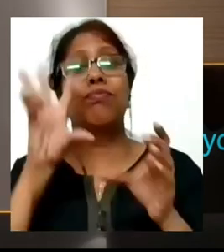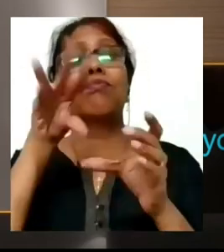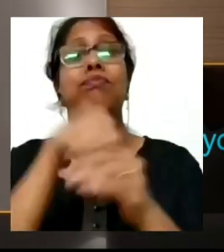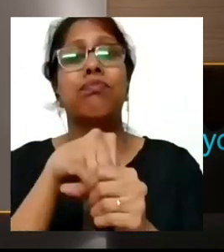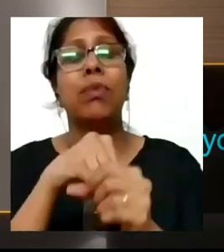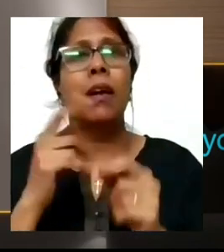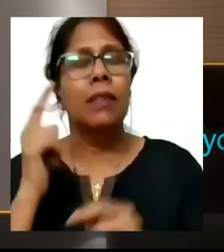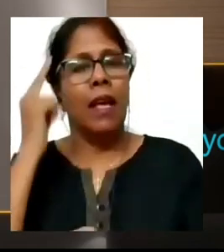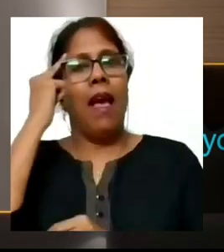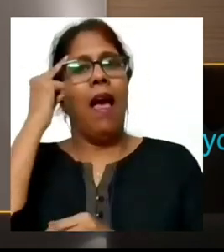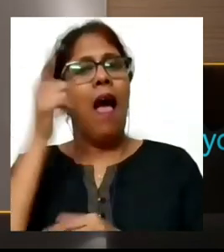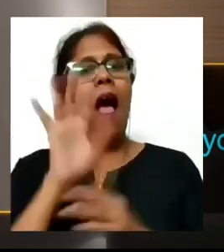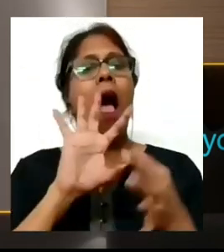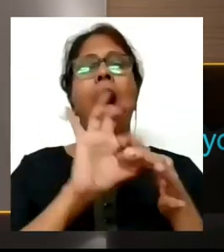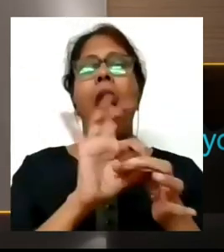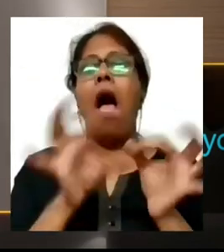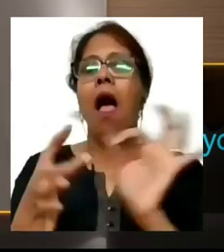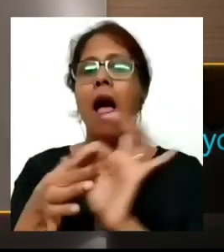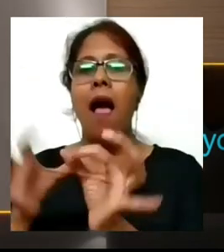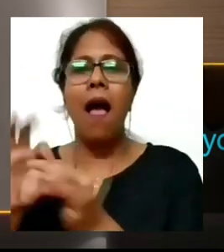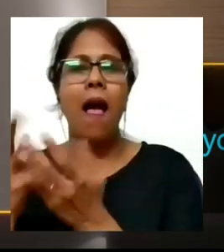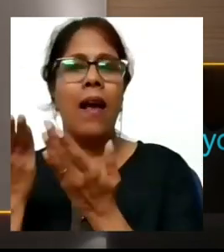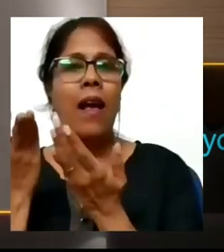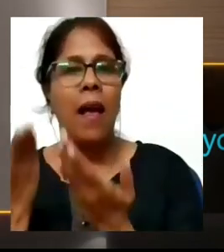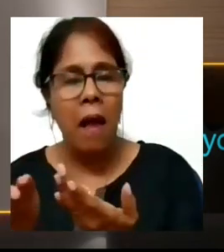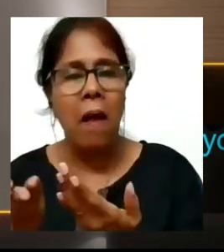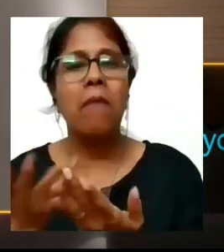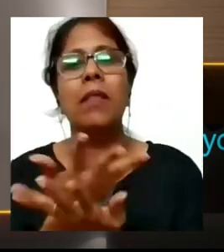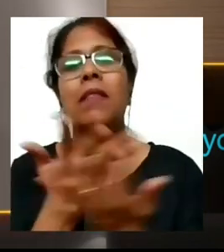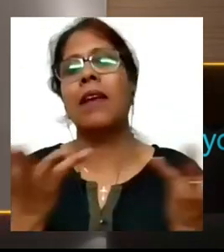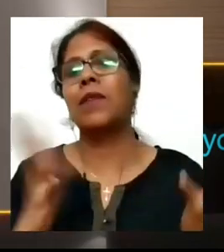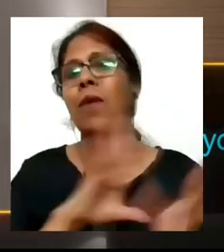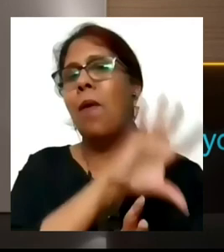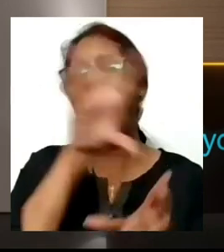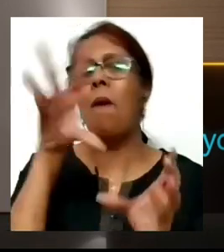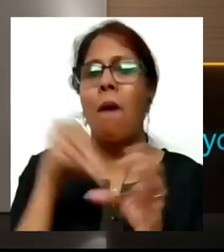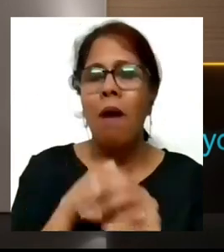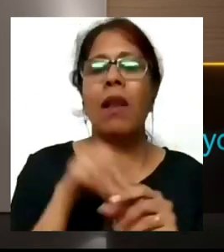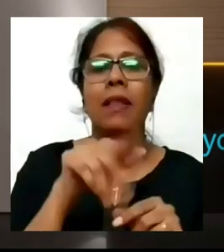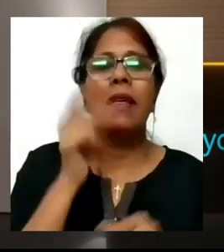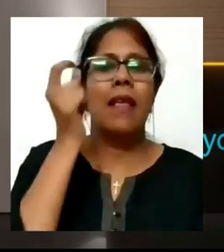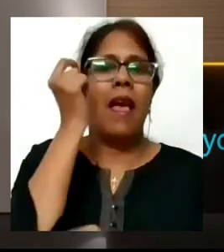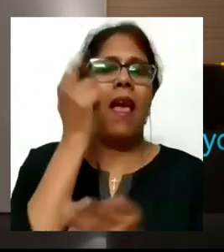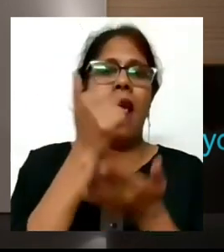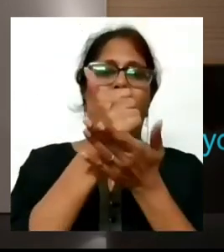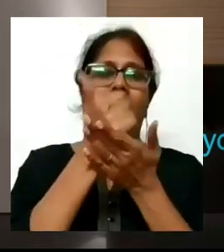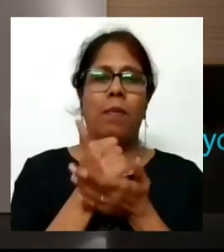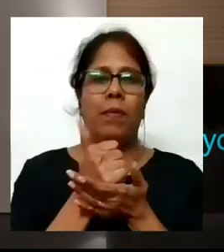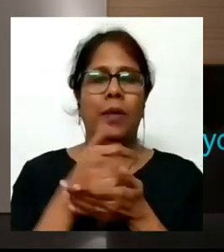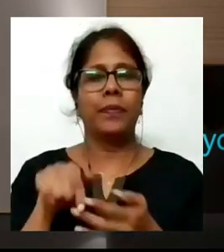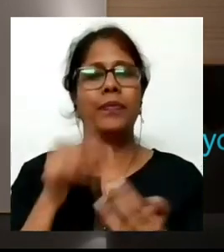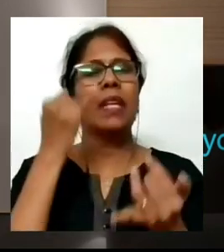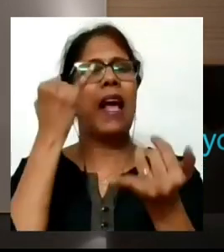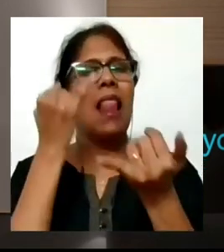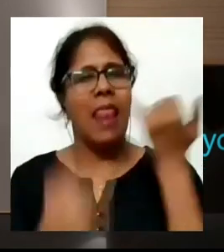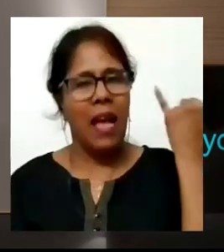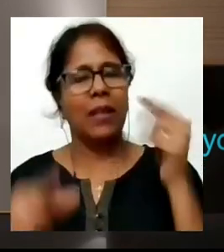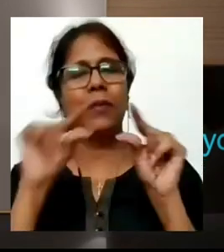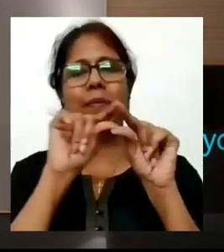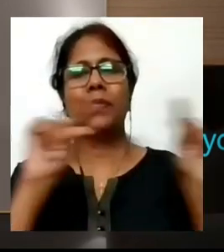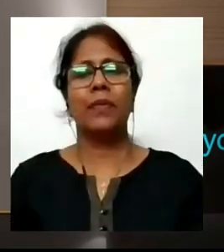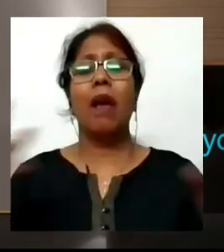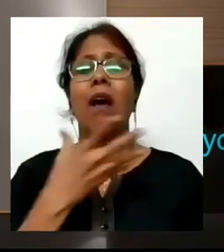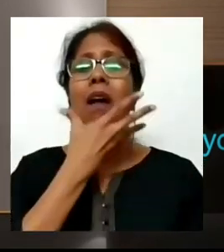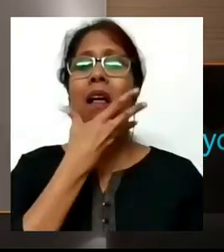recognize the interconnectedness of things. I would like to end with a quote by Rabindranath